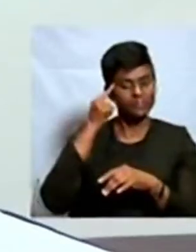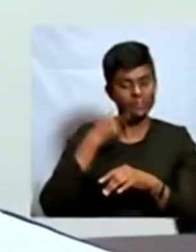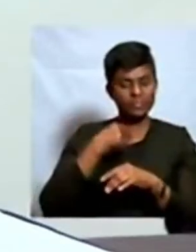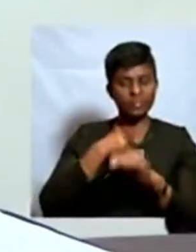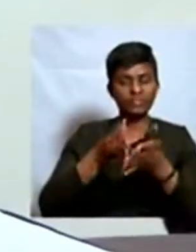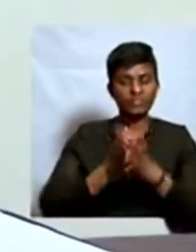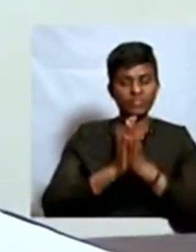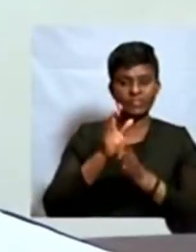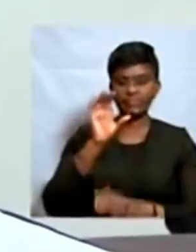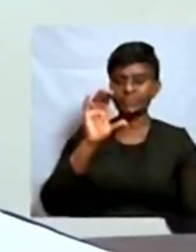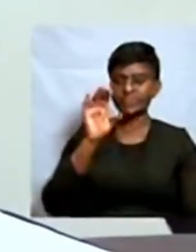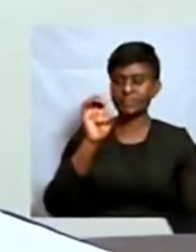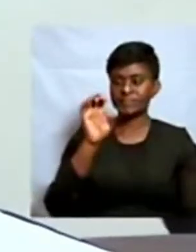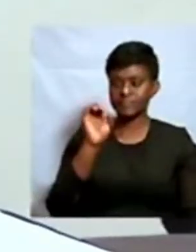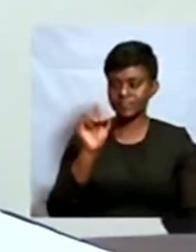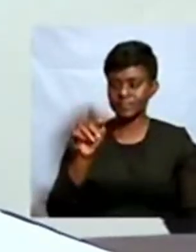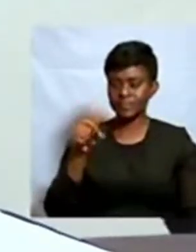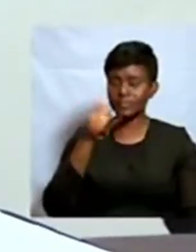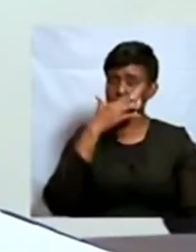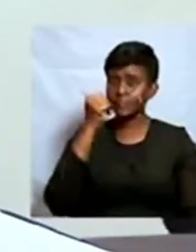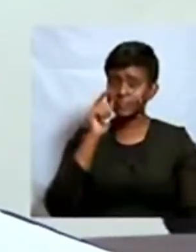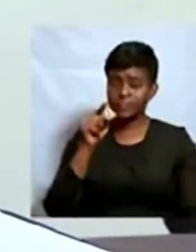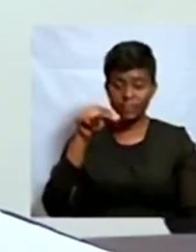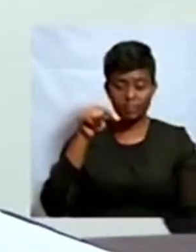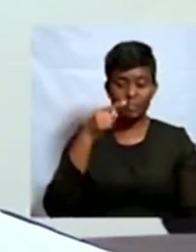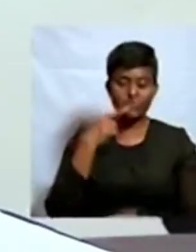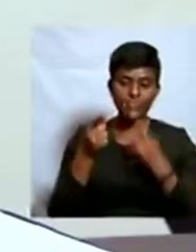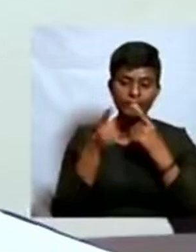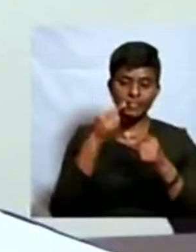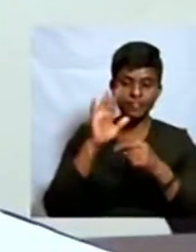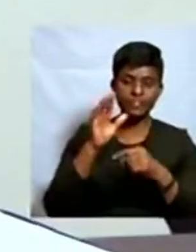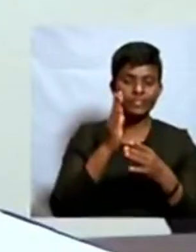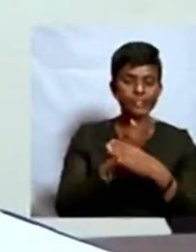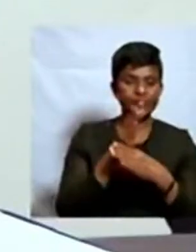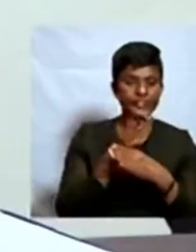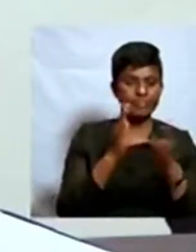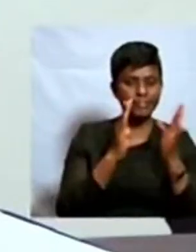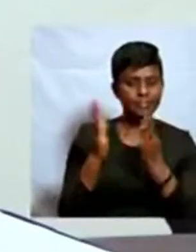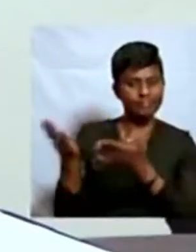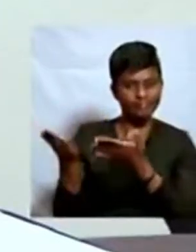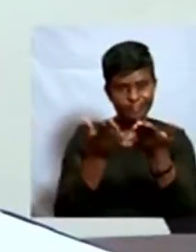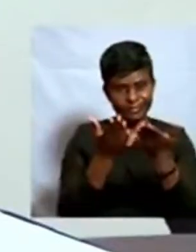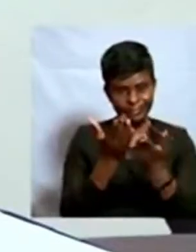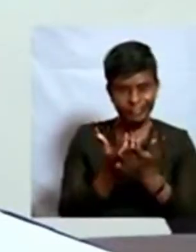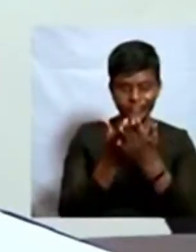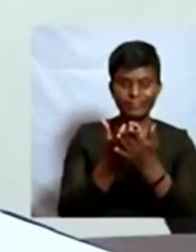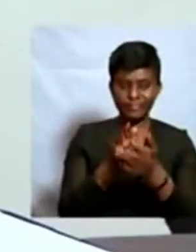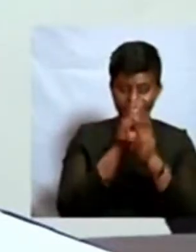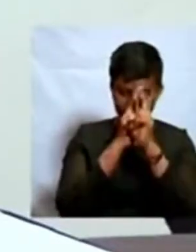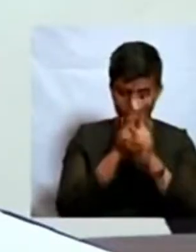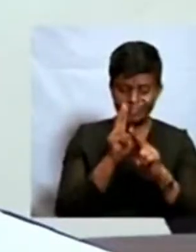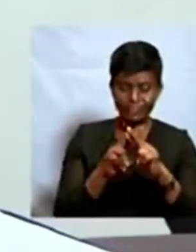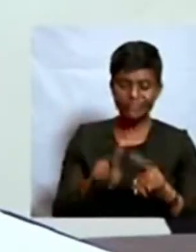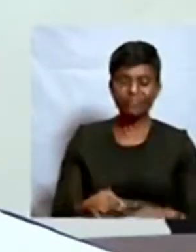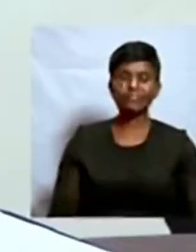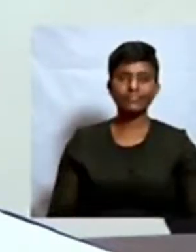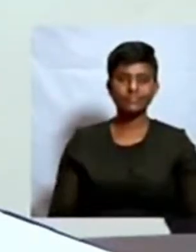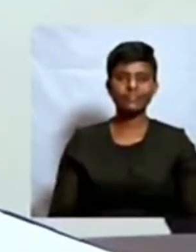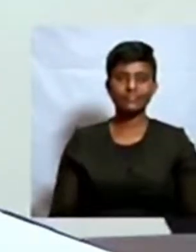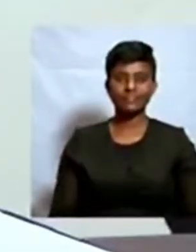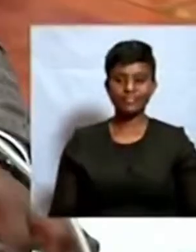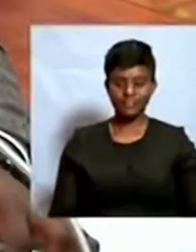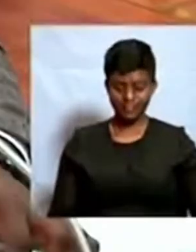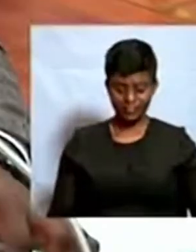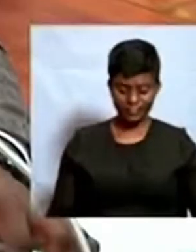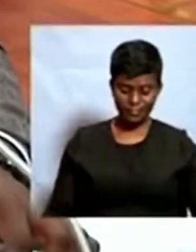the CEO. He is best qualified to talk about his own business plan. So I submit, Honorable Chair. Thank you so